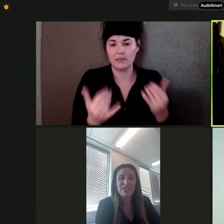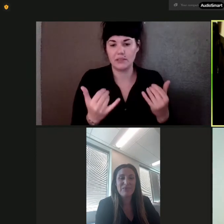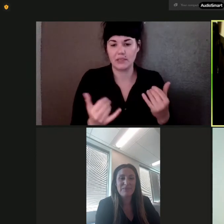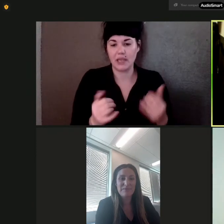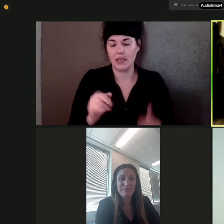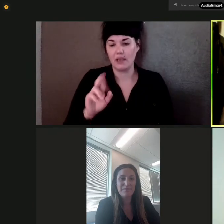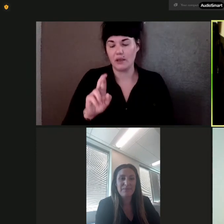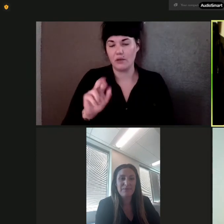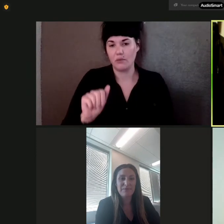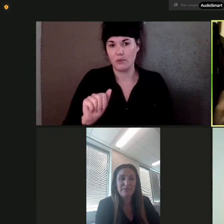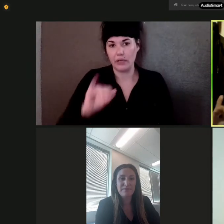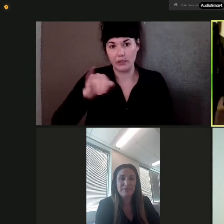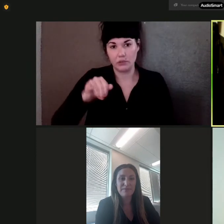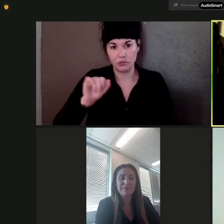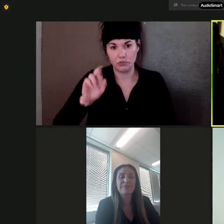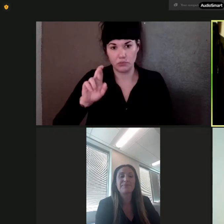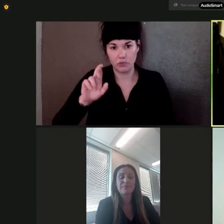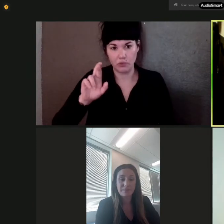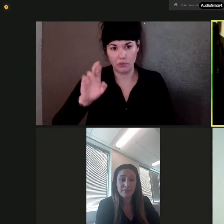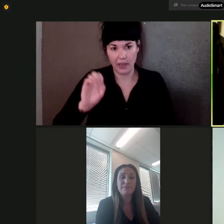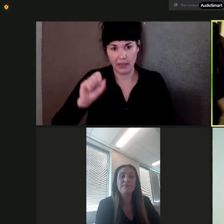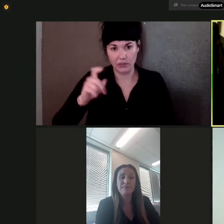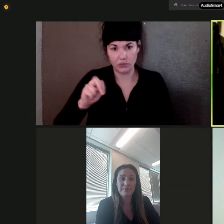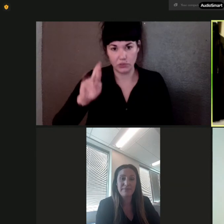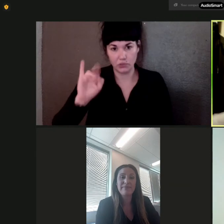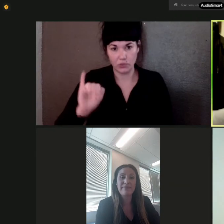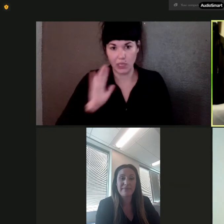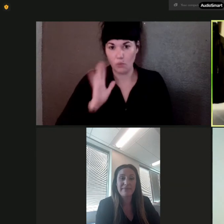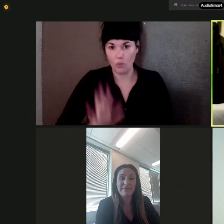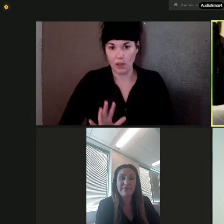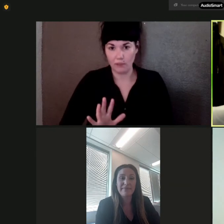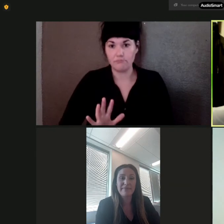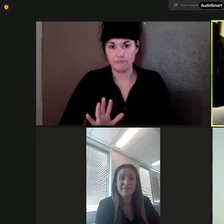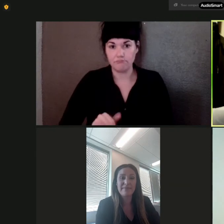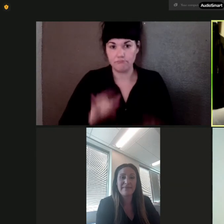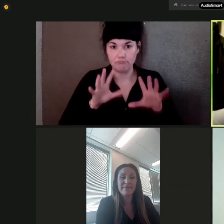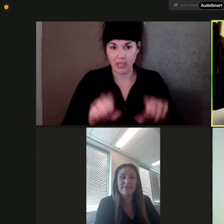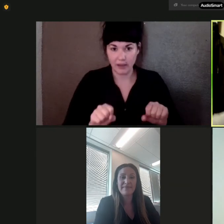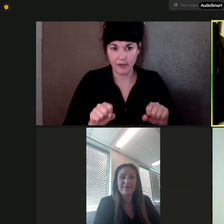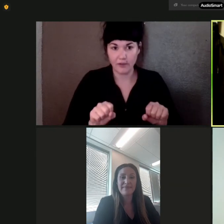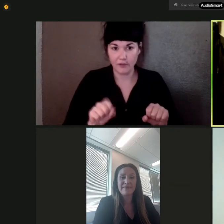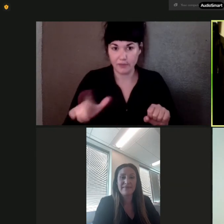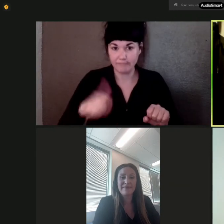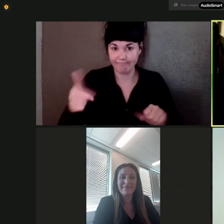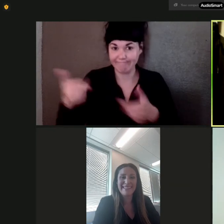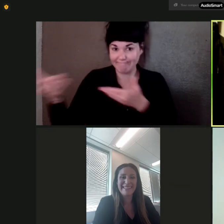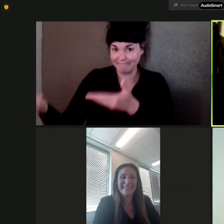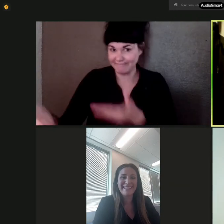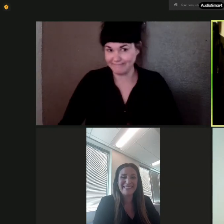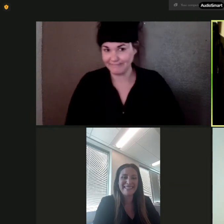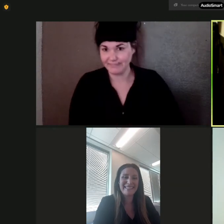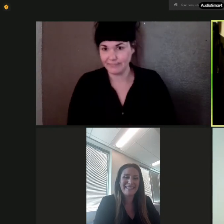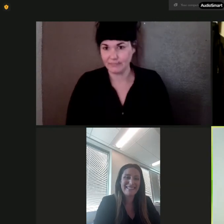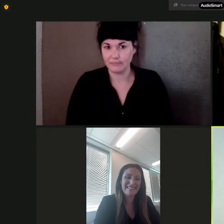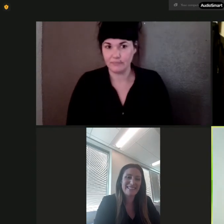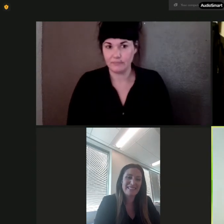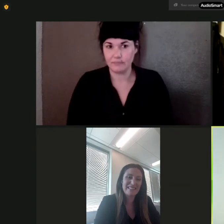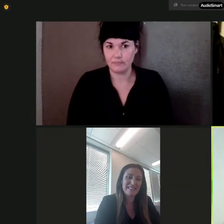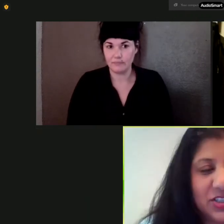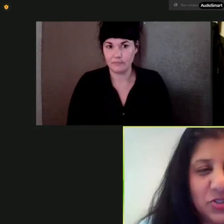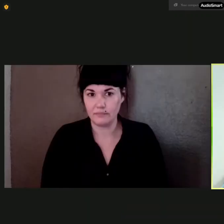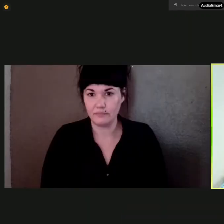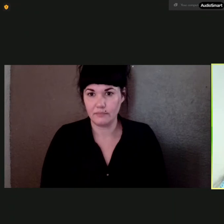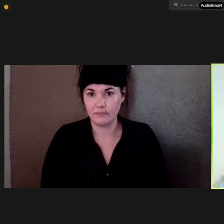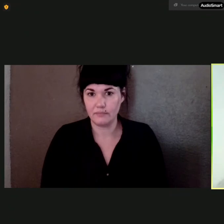that task. So thank you, Tina. Rajeshri, the last words are yours. So much